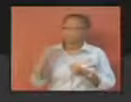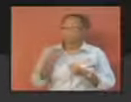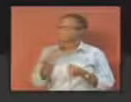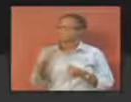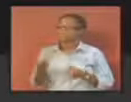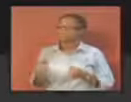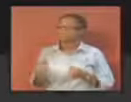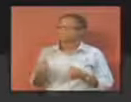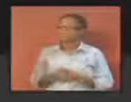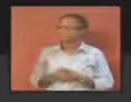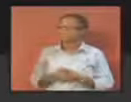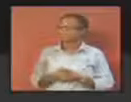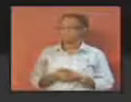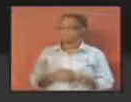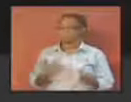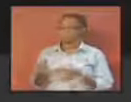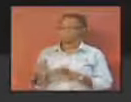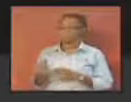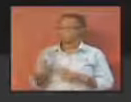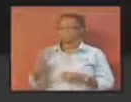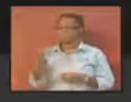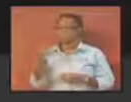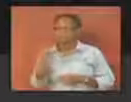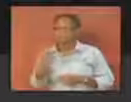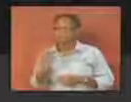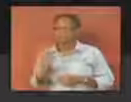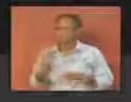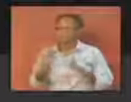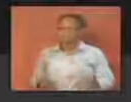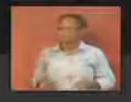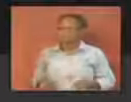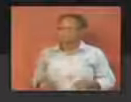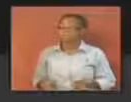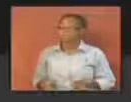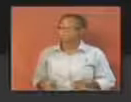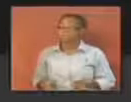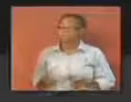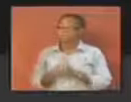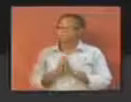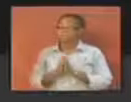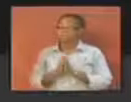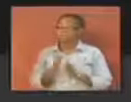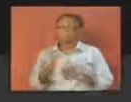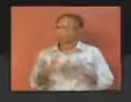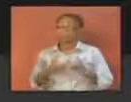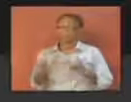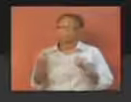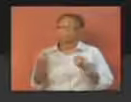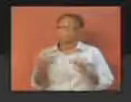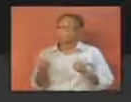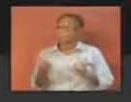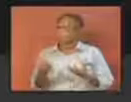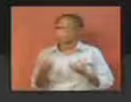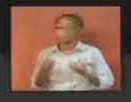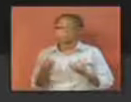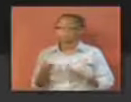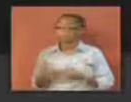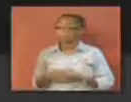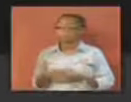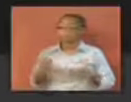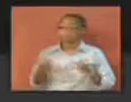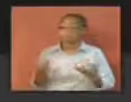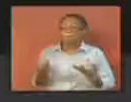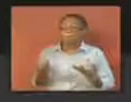an update on the number of migrants reported infected with COVID-19, have died from the virus, and are warded